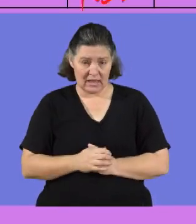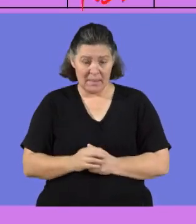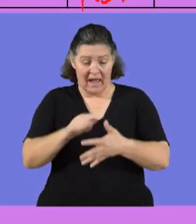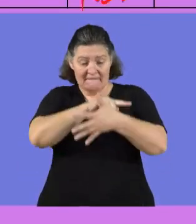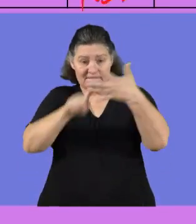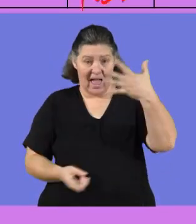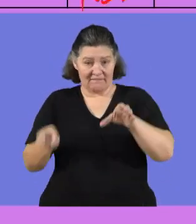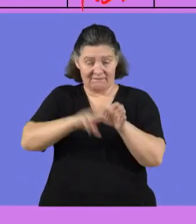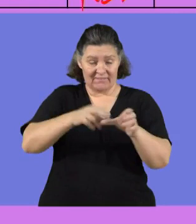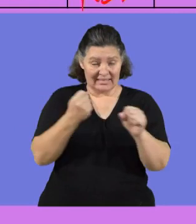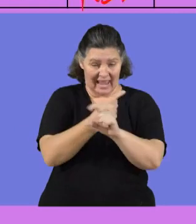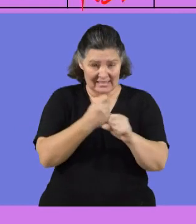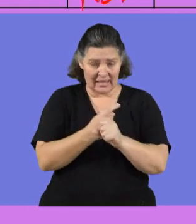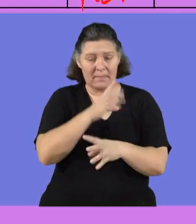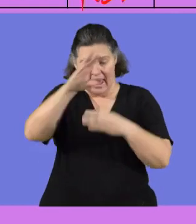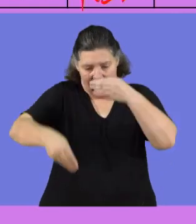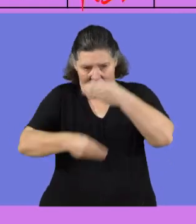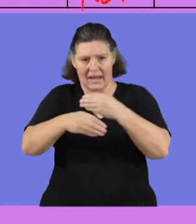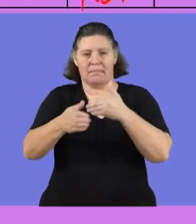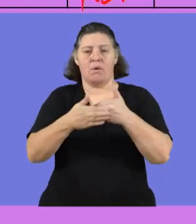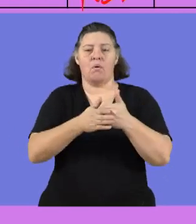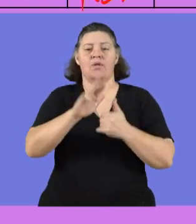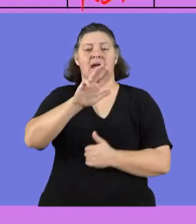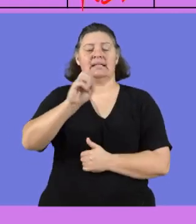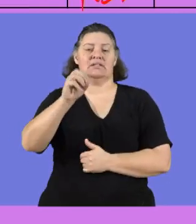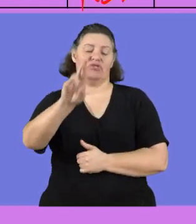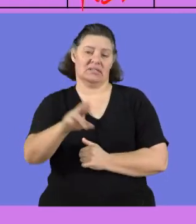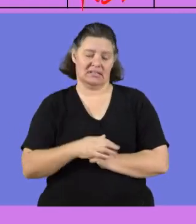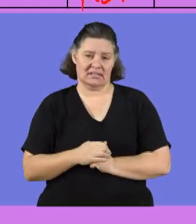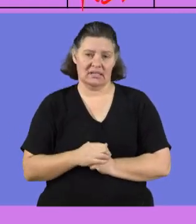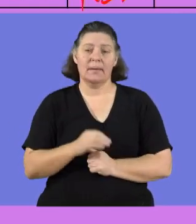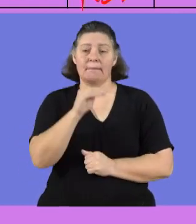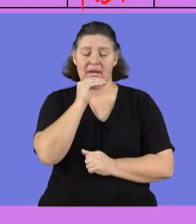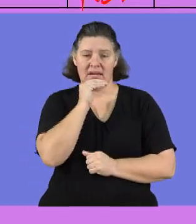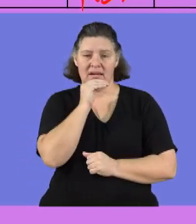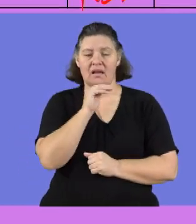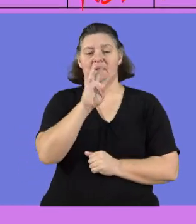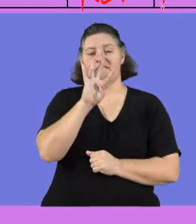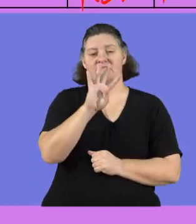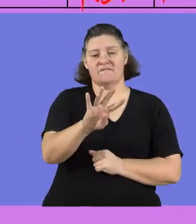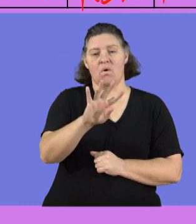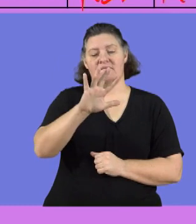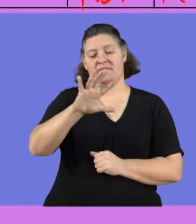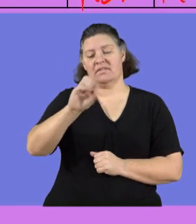360. And if there are 5, we add 90 rand again. And that becomes